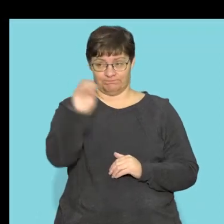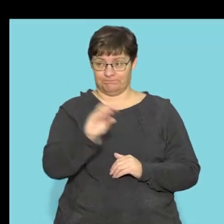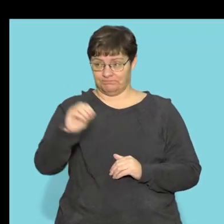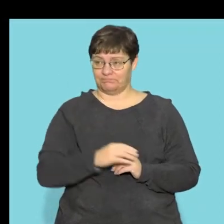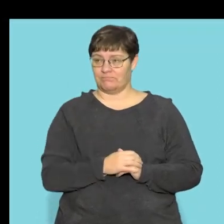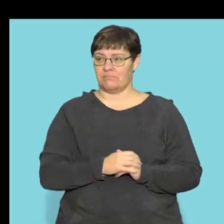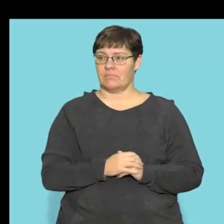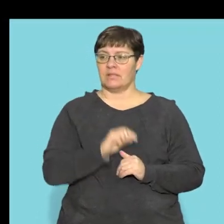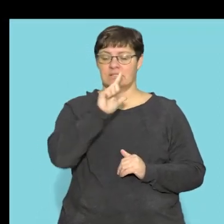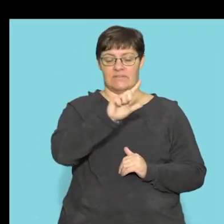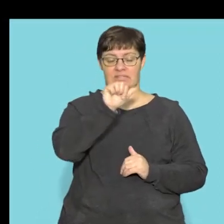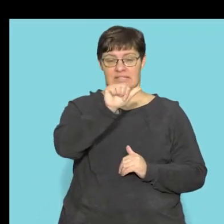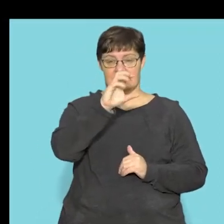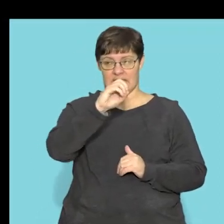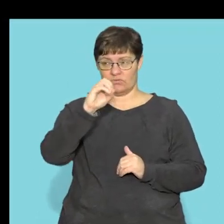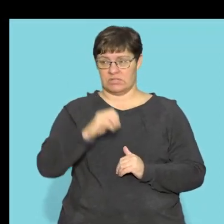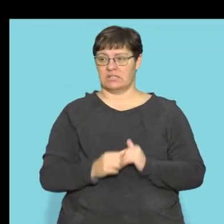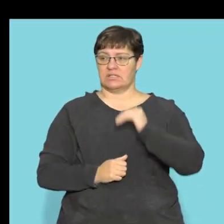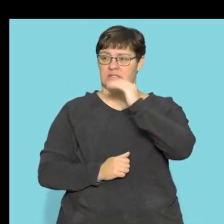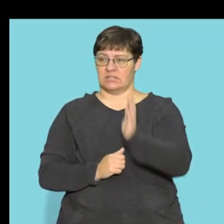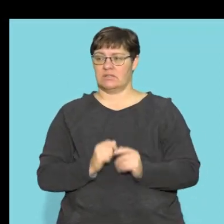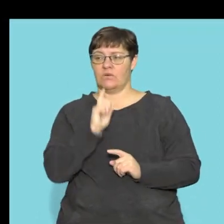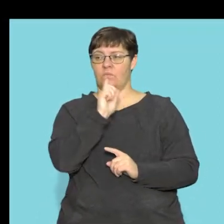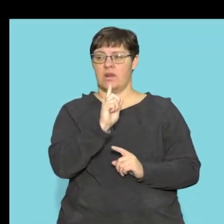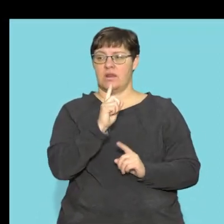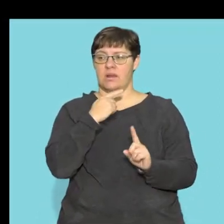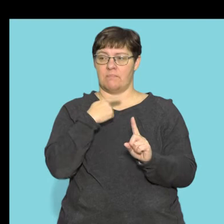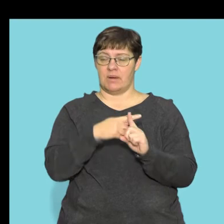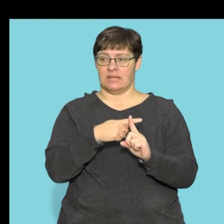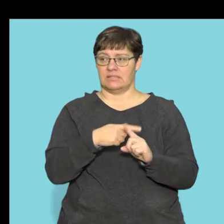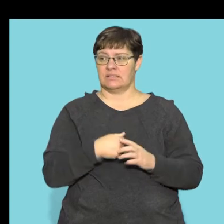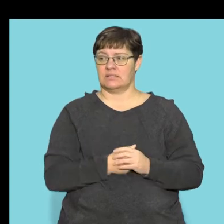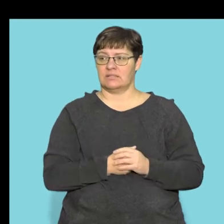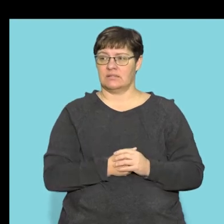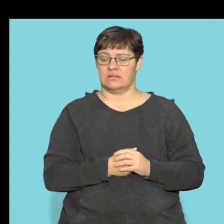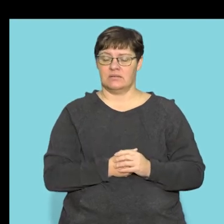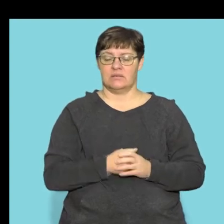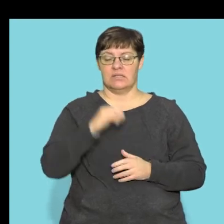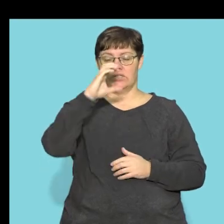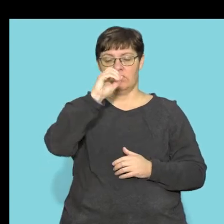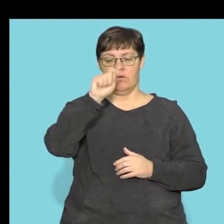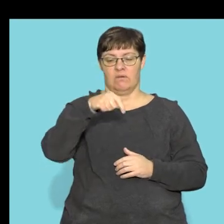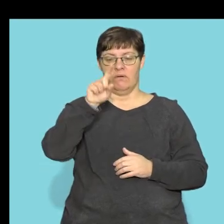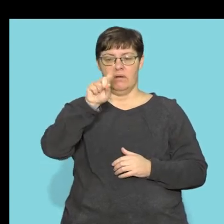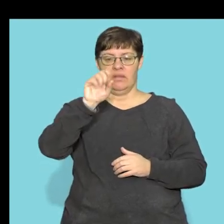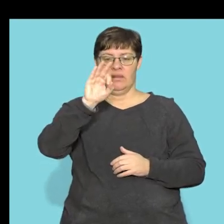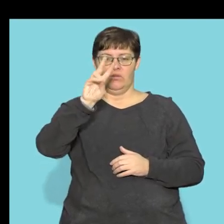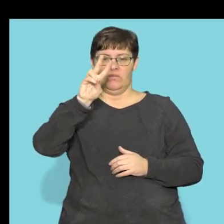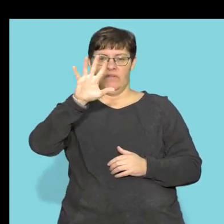substitute what I have here will be 7,600 into 1